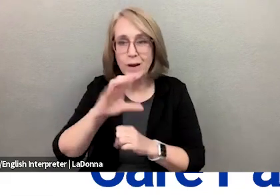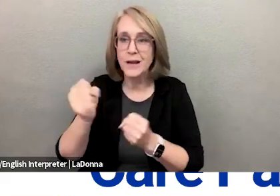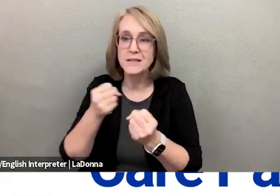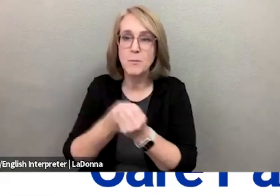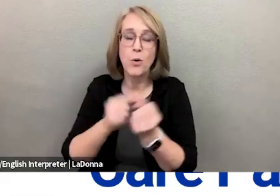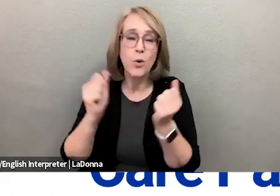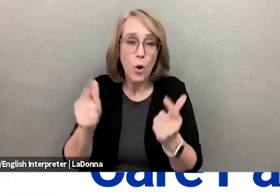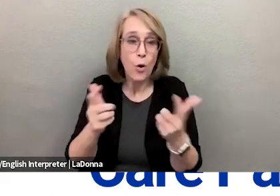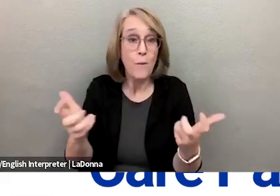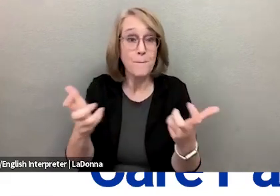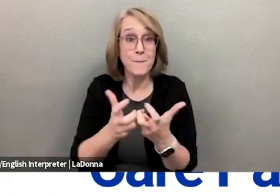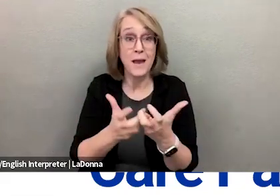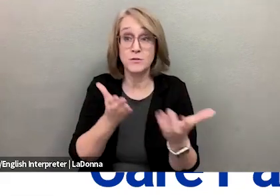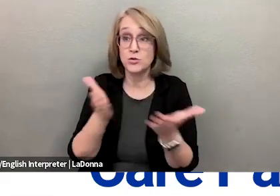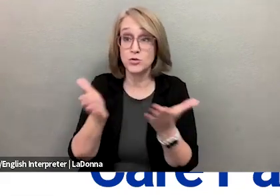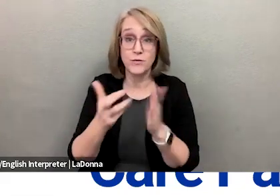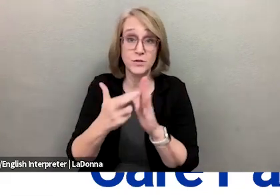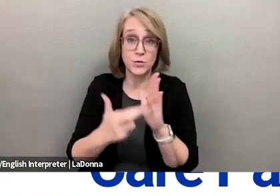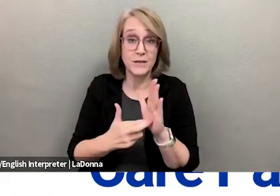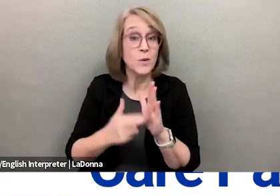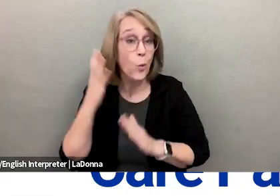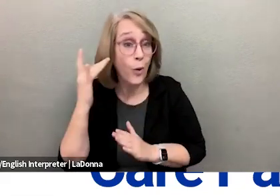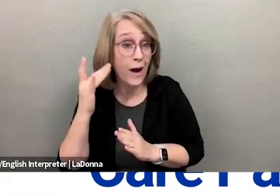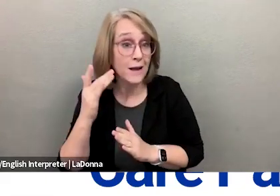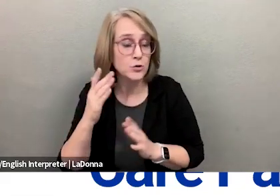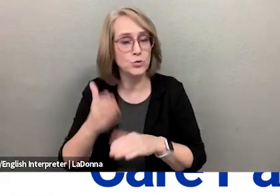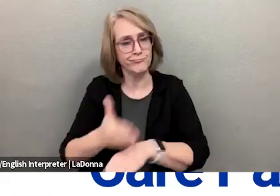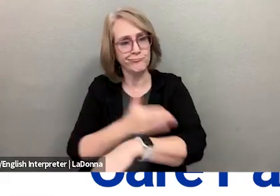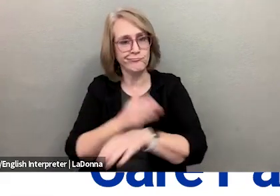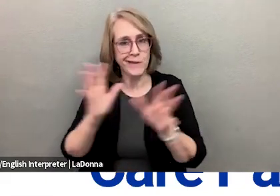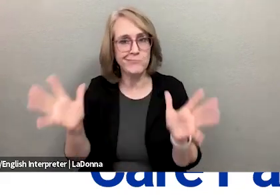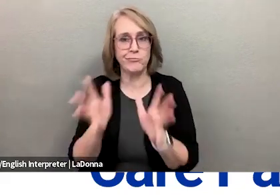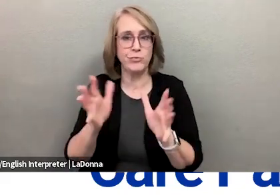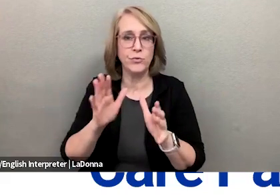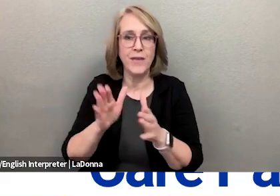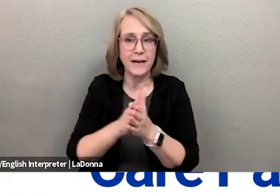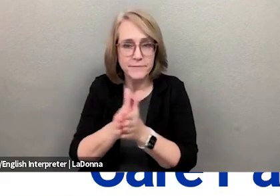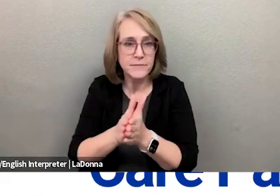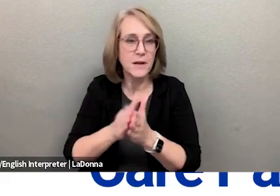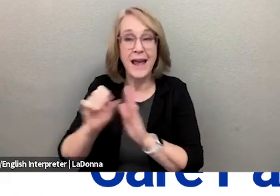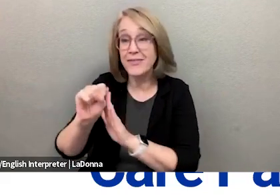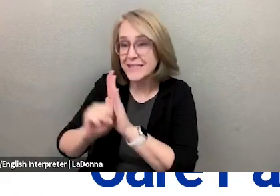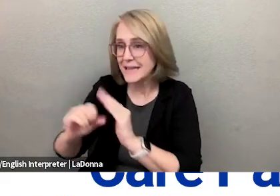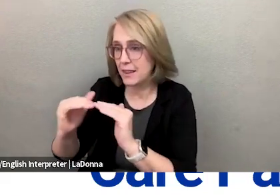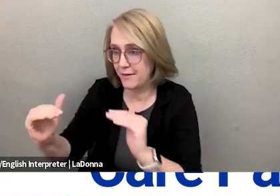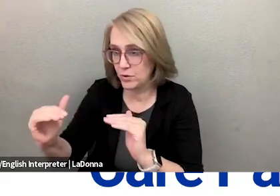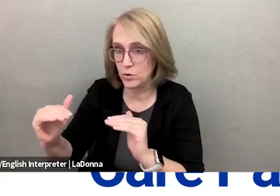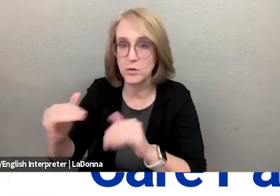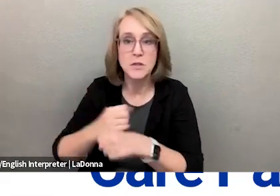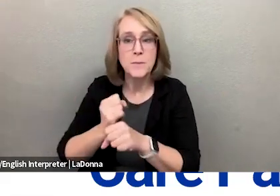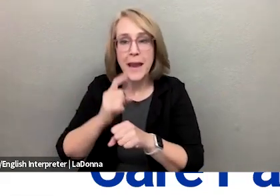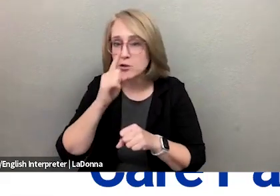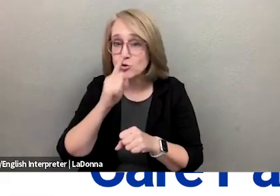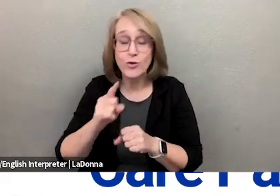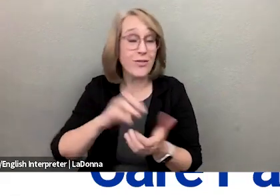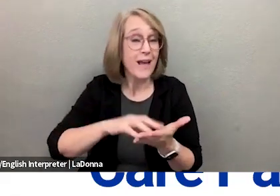we're incentivizing their state level development in ways that they are as strong and as robust and as effective as possible in